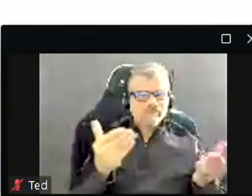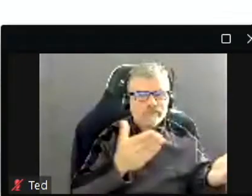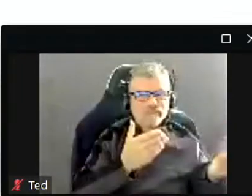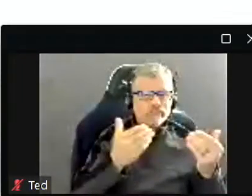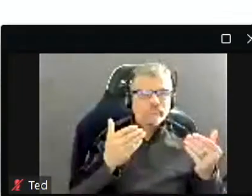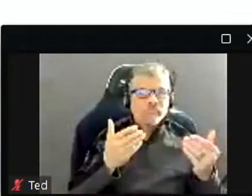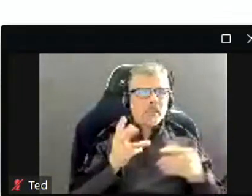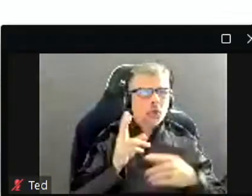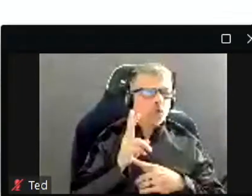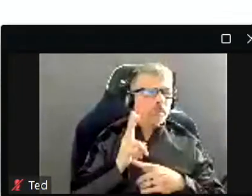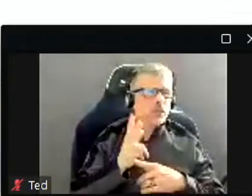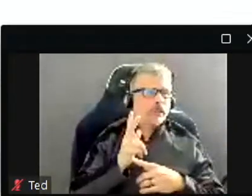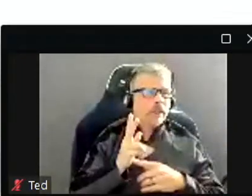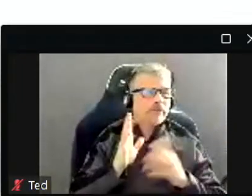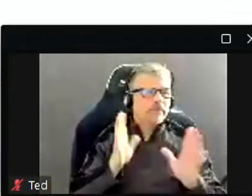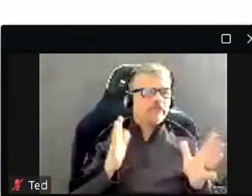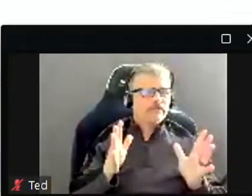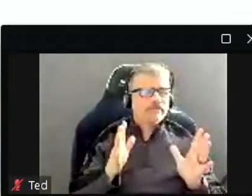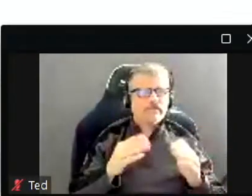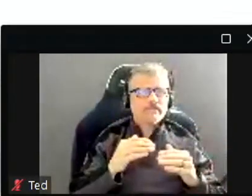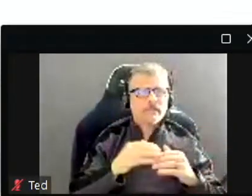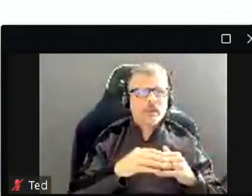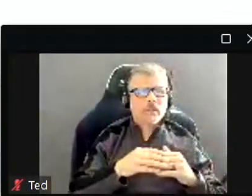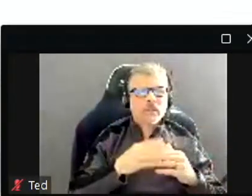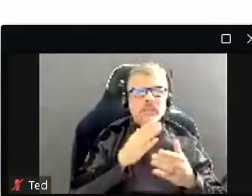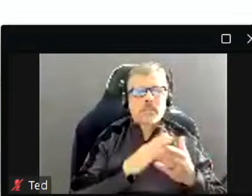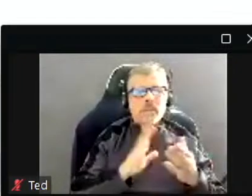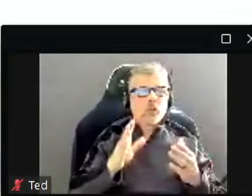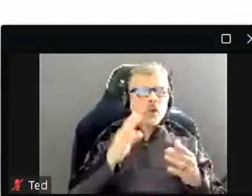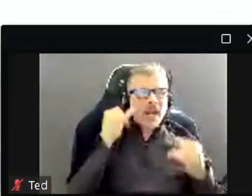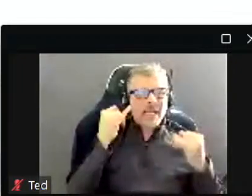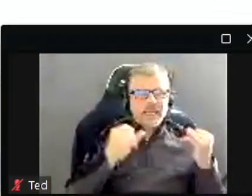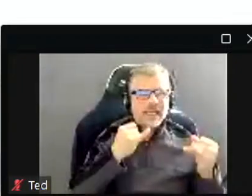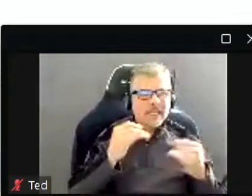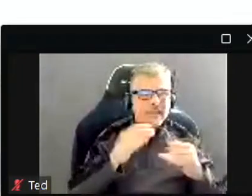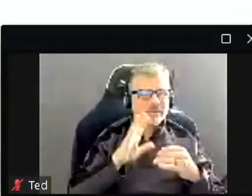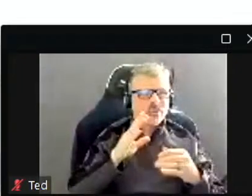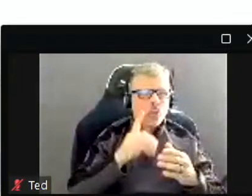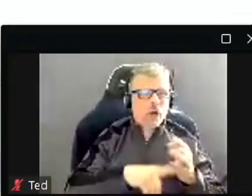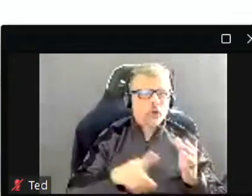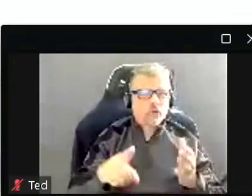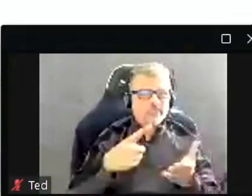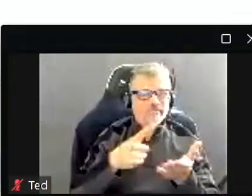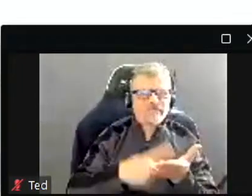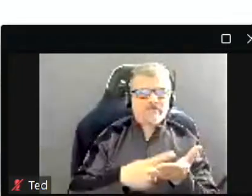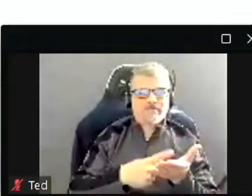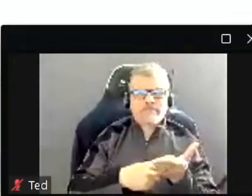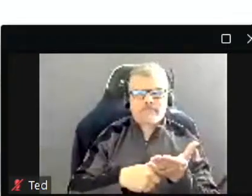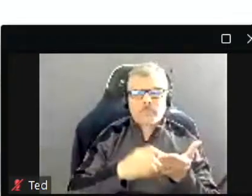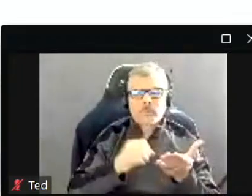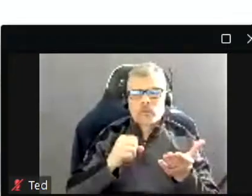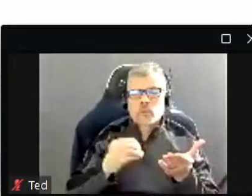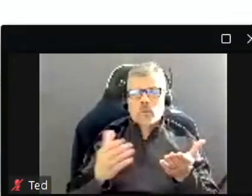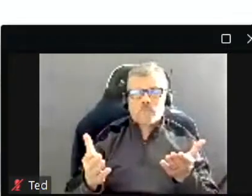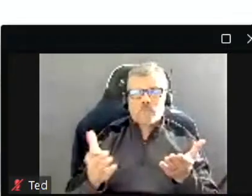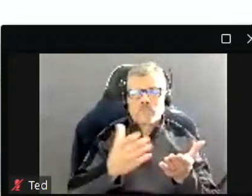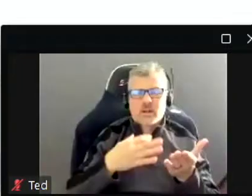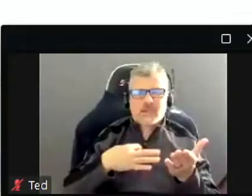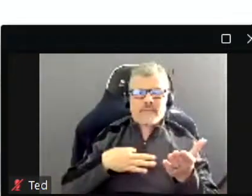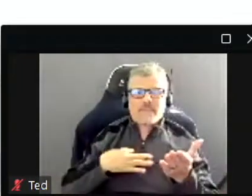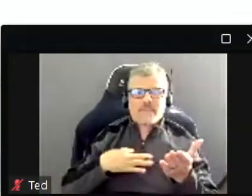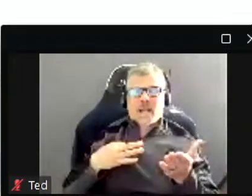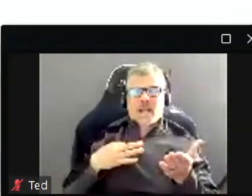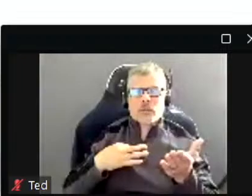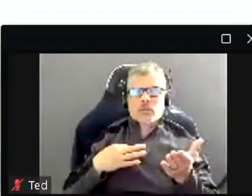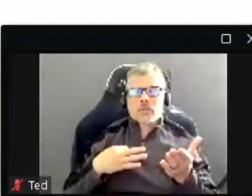2-3 minutes of some of the big ideas that you all discussed. So if I could seek a volunteer from group